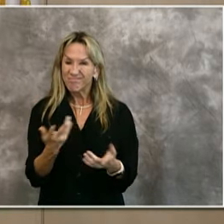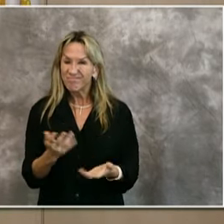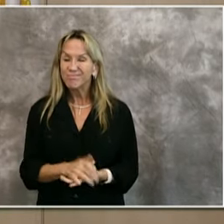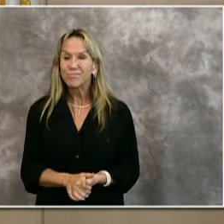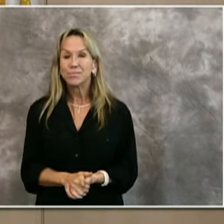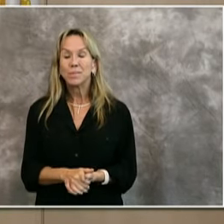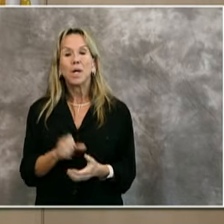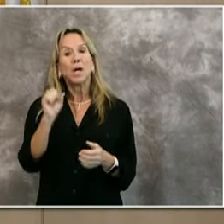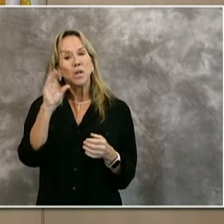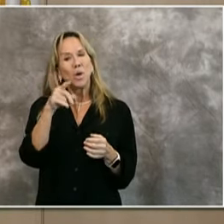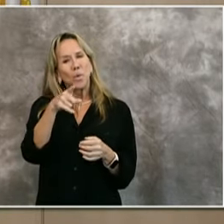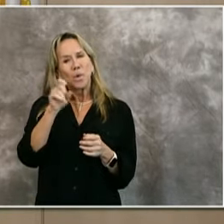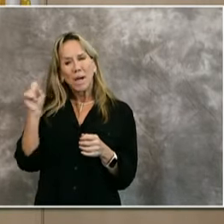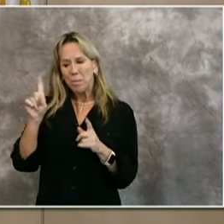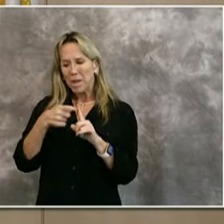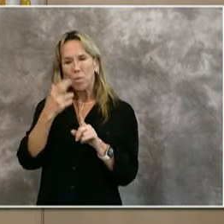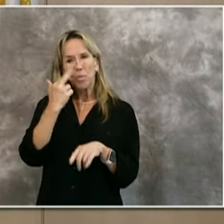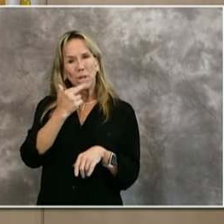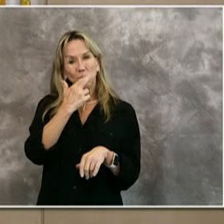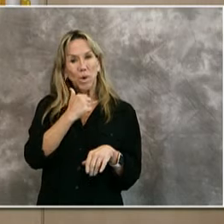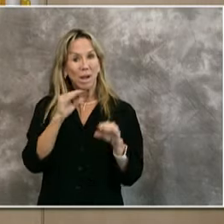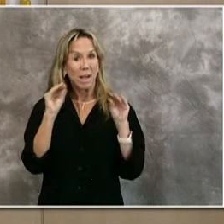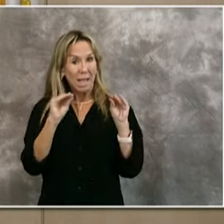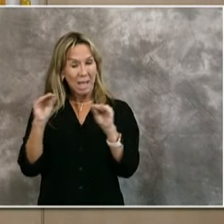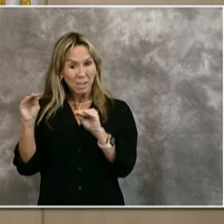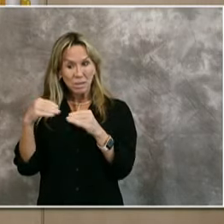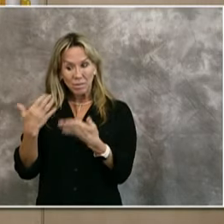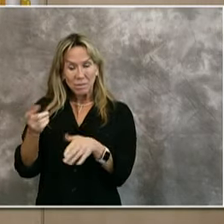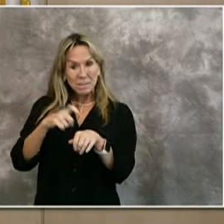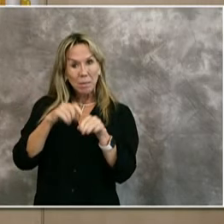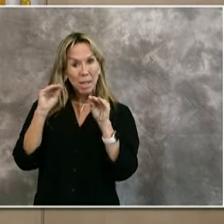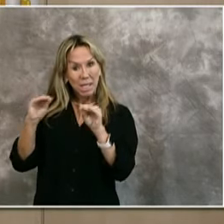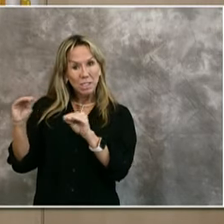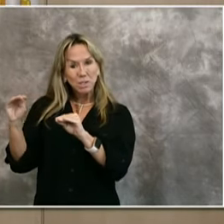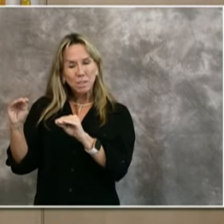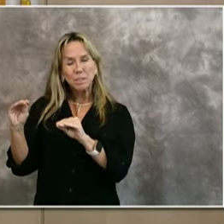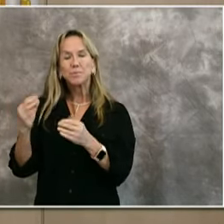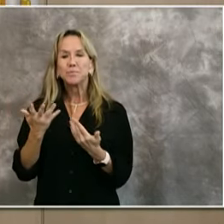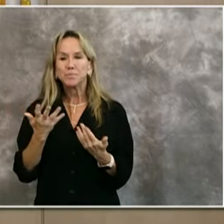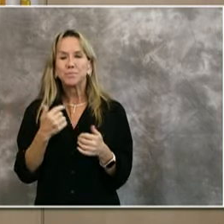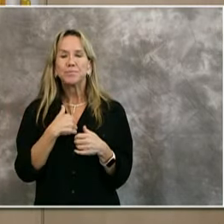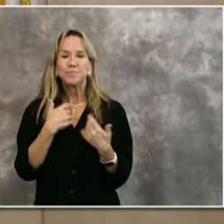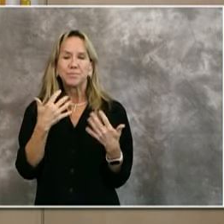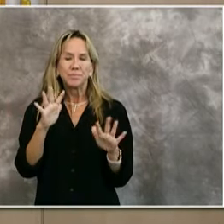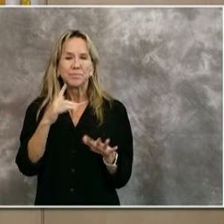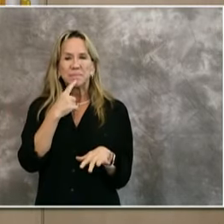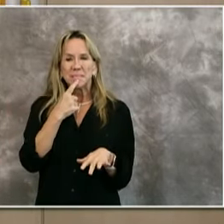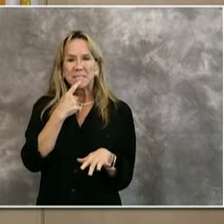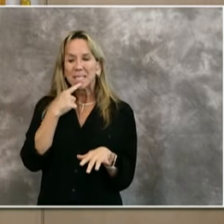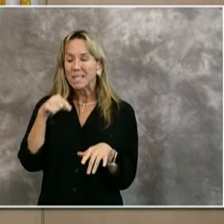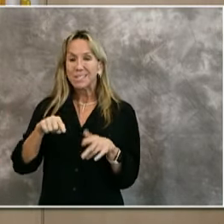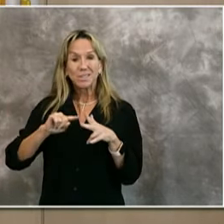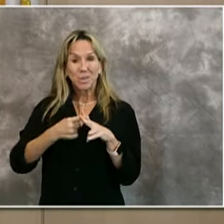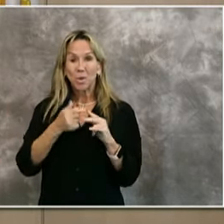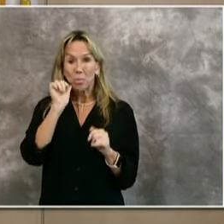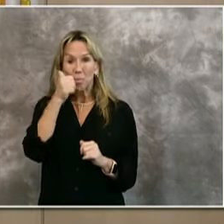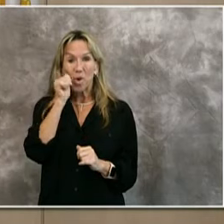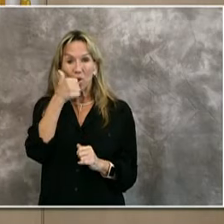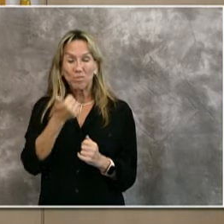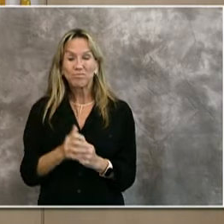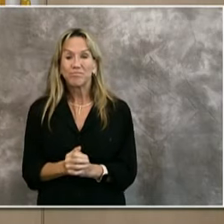So in terms of education, as I stated, I think in my first part of my answer, this goes into effect